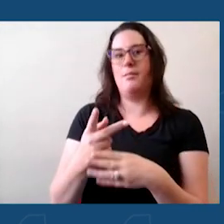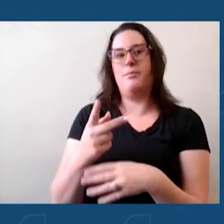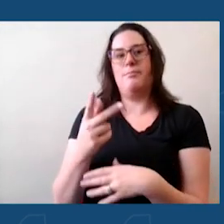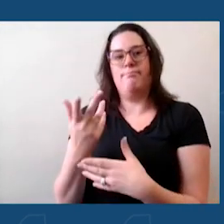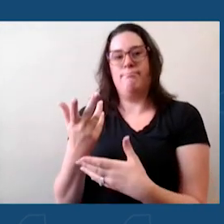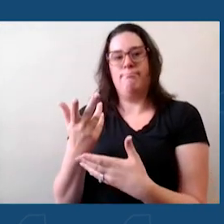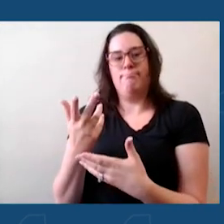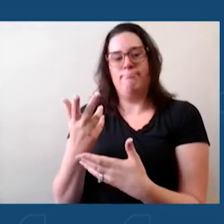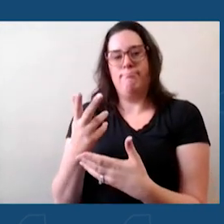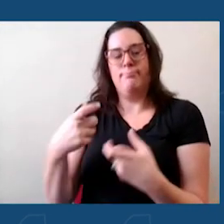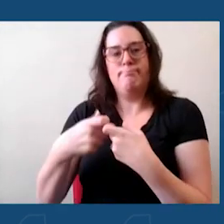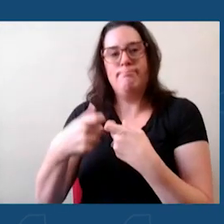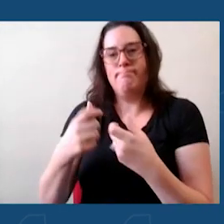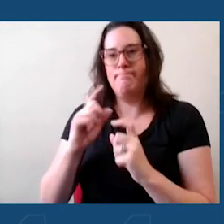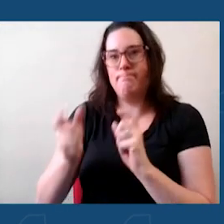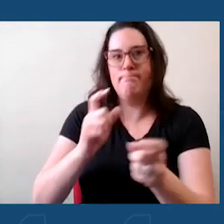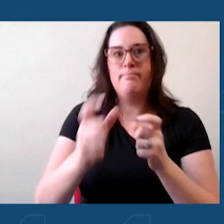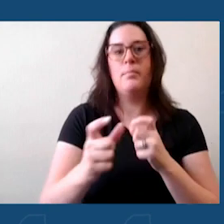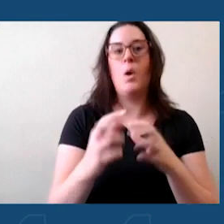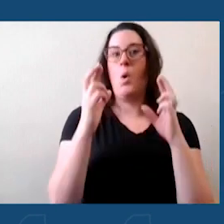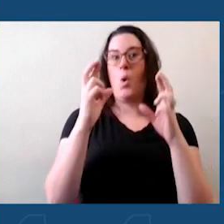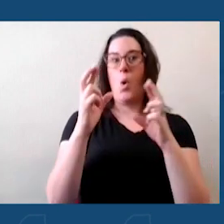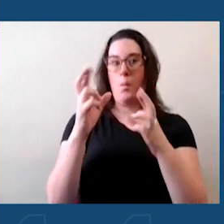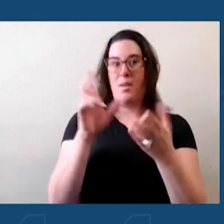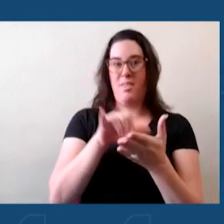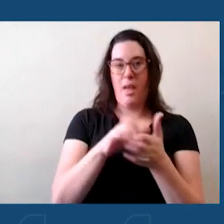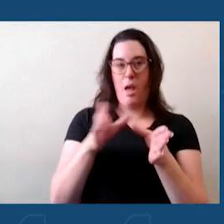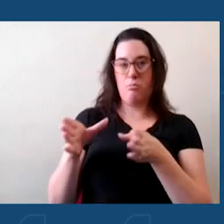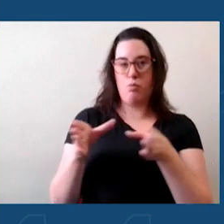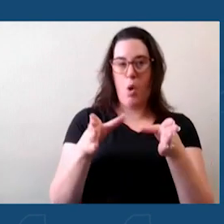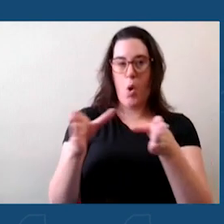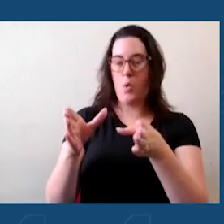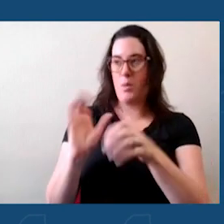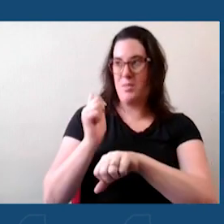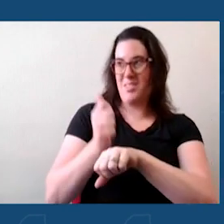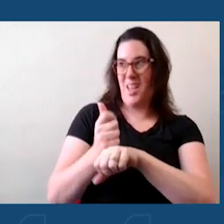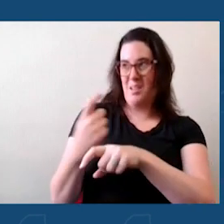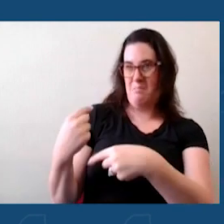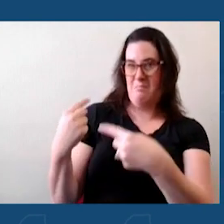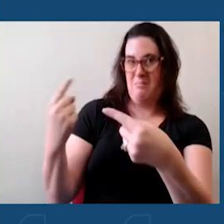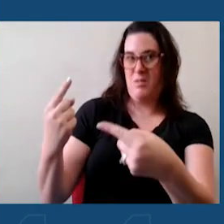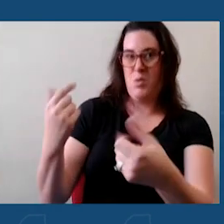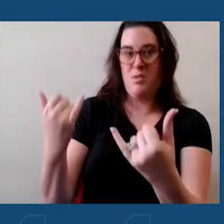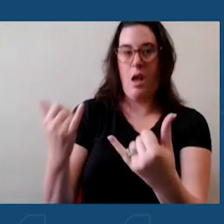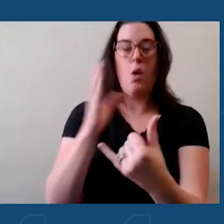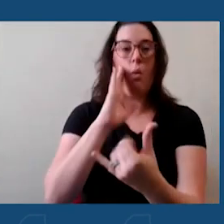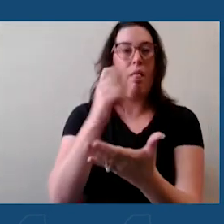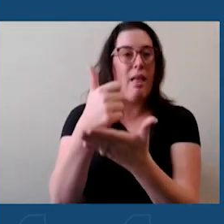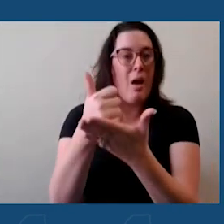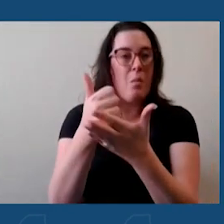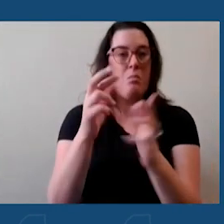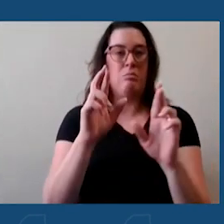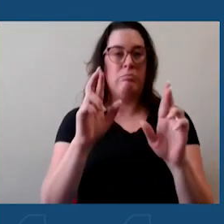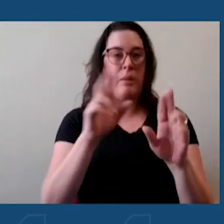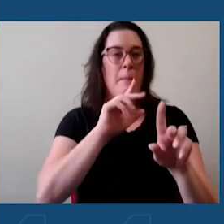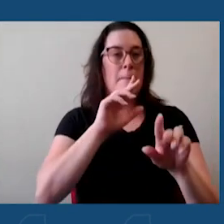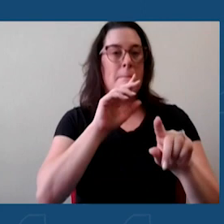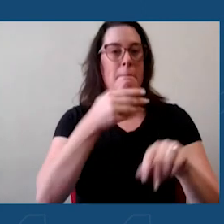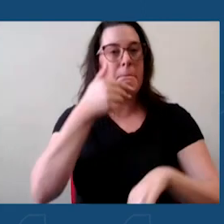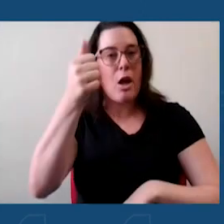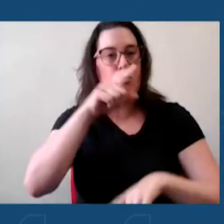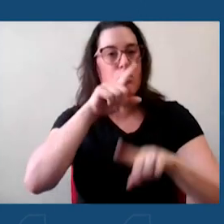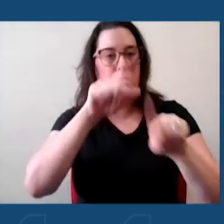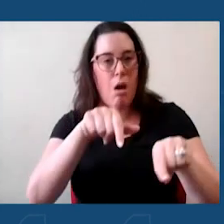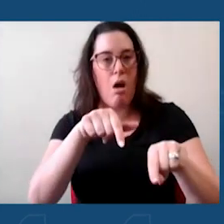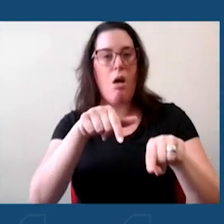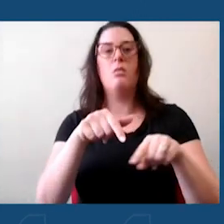hoping that the road that was paved to this point will be lend itself to a better response, a less